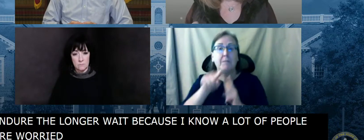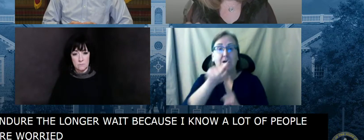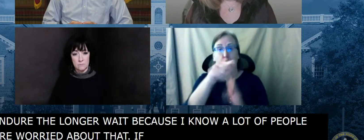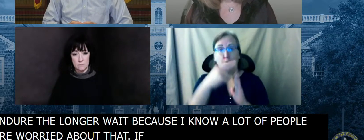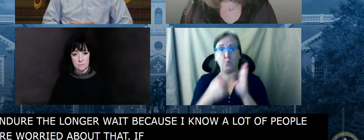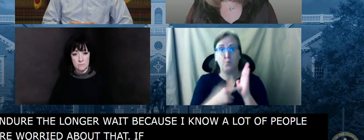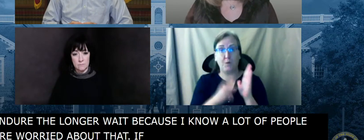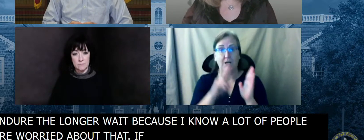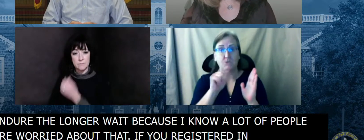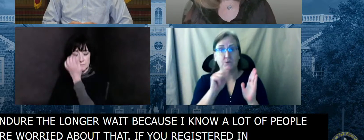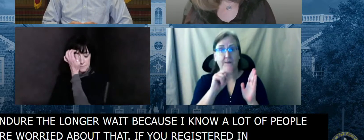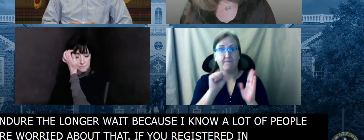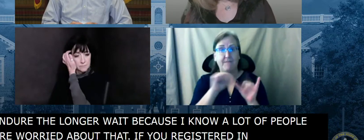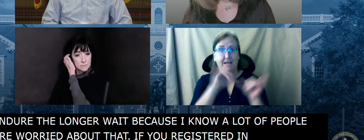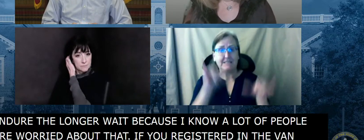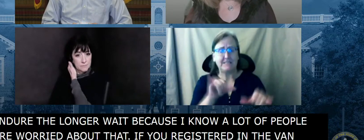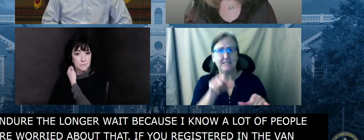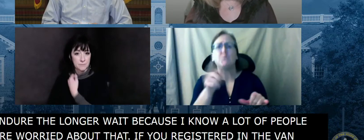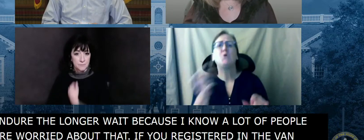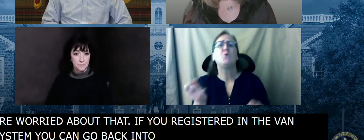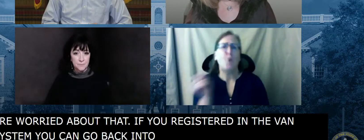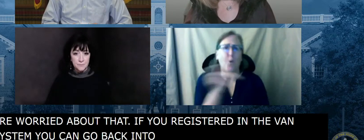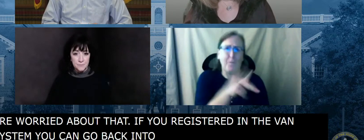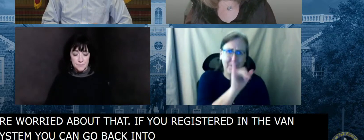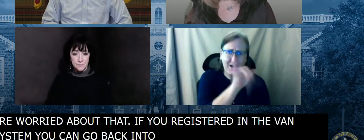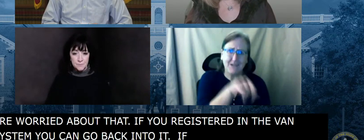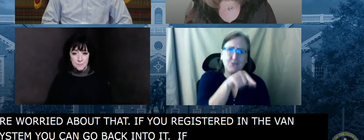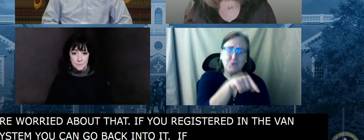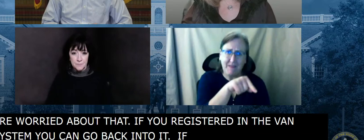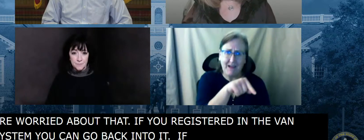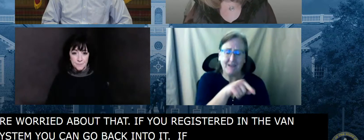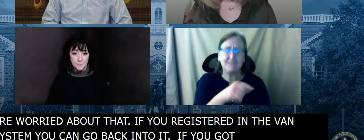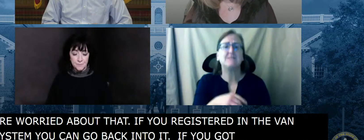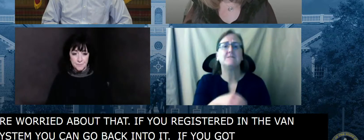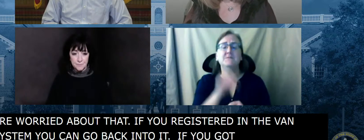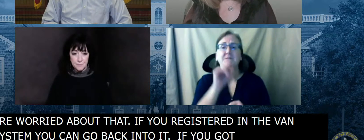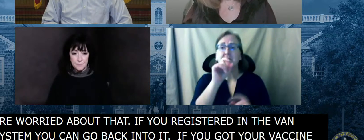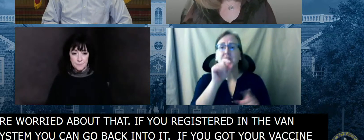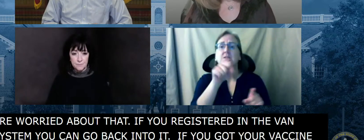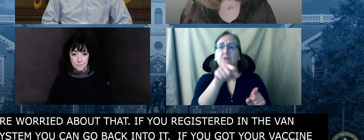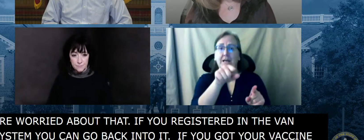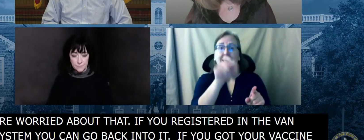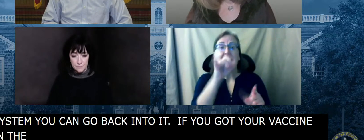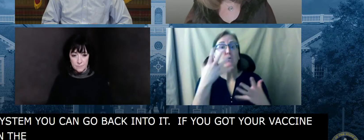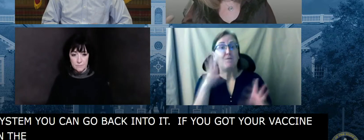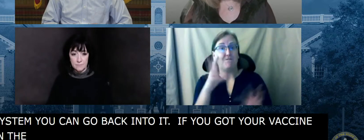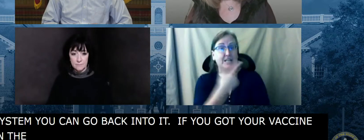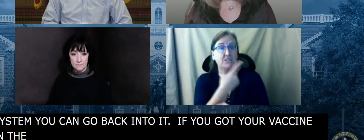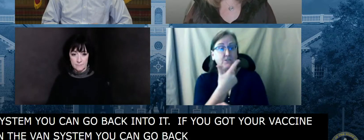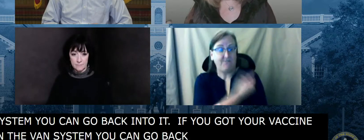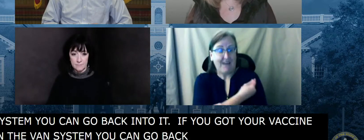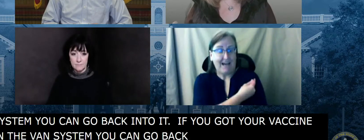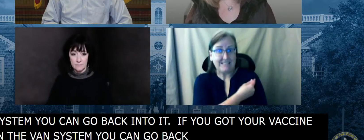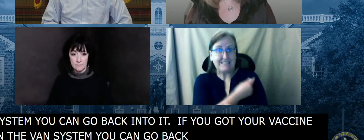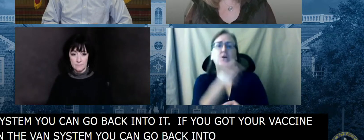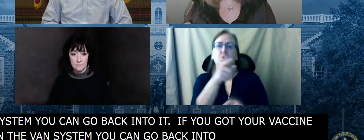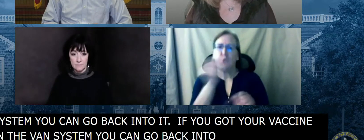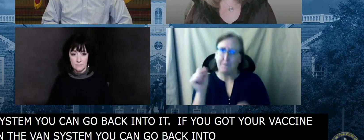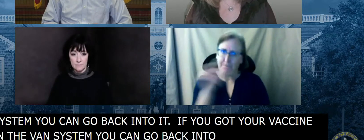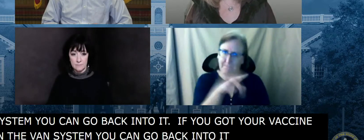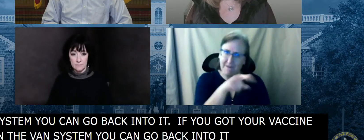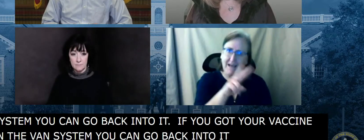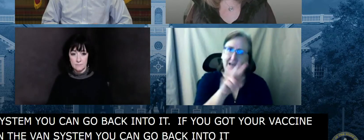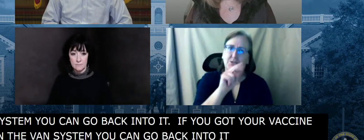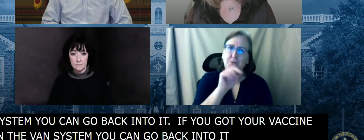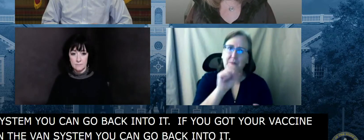can go back into it. If you got your vaccine in the VAM system, you can go back into it. Now, right now, we don't have events